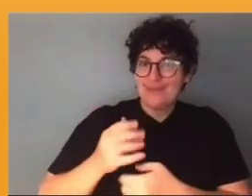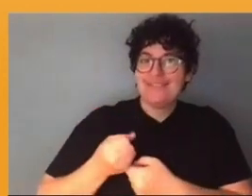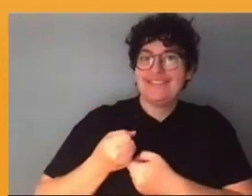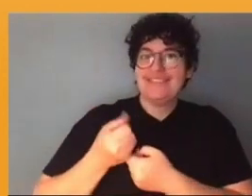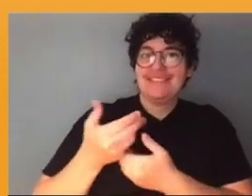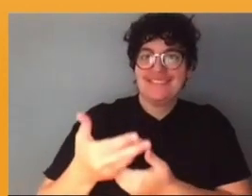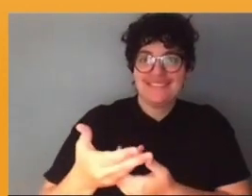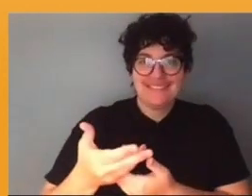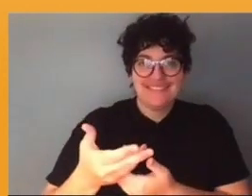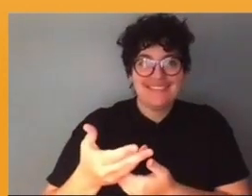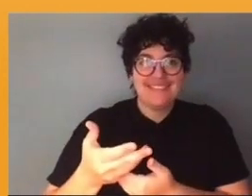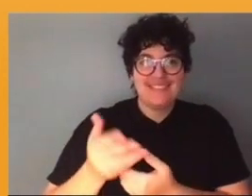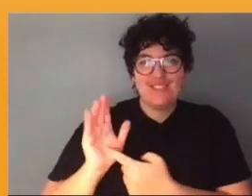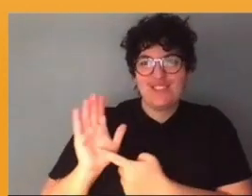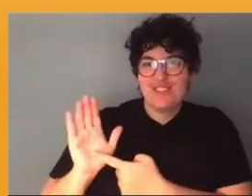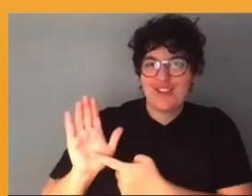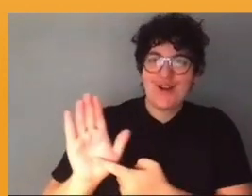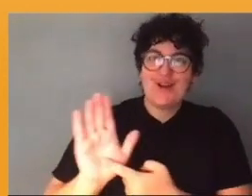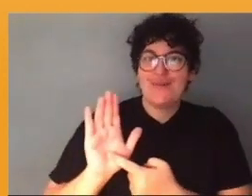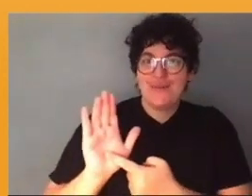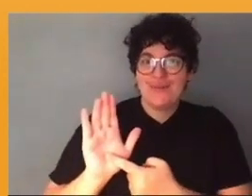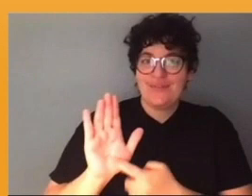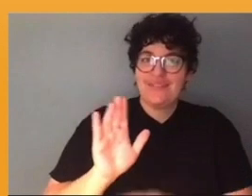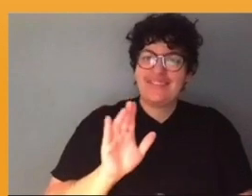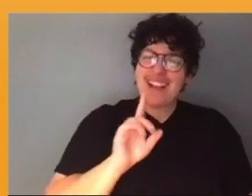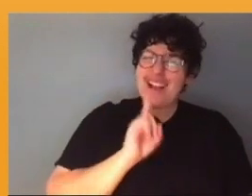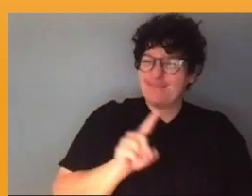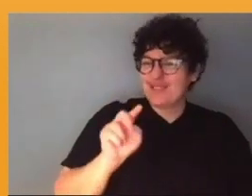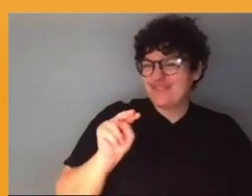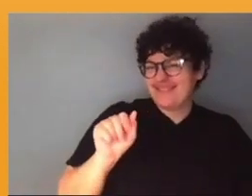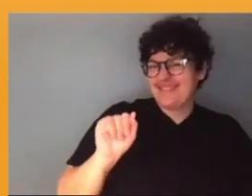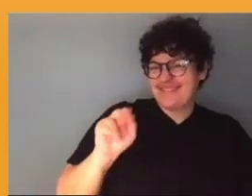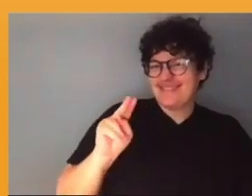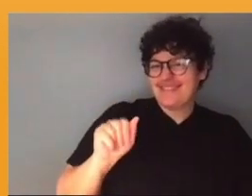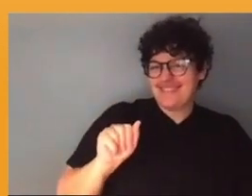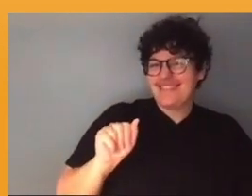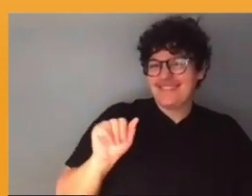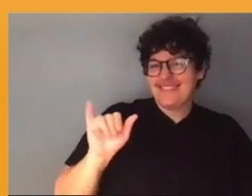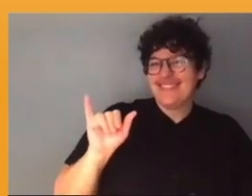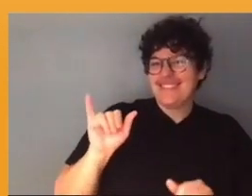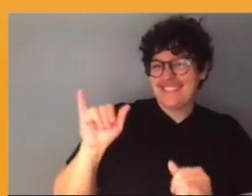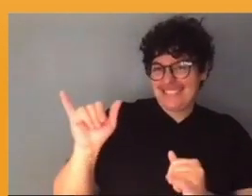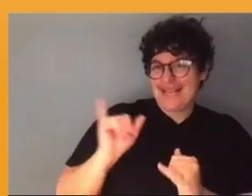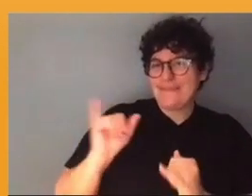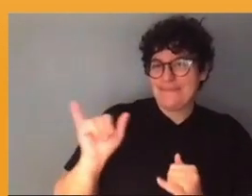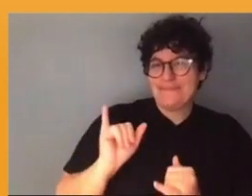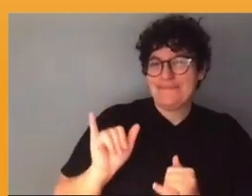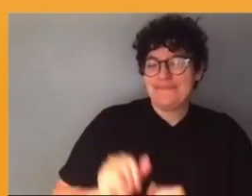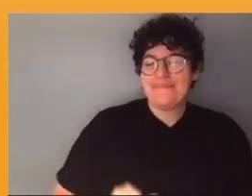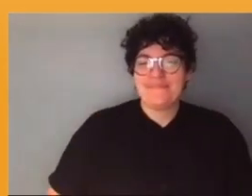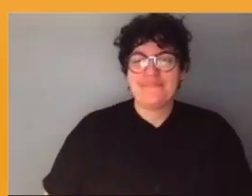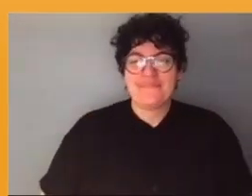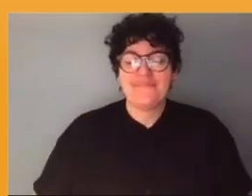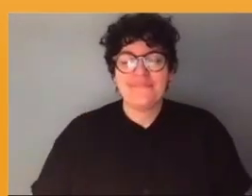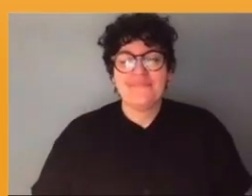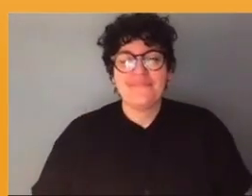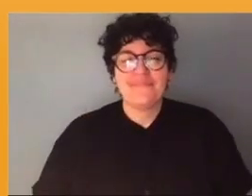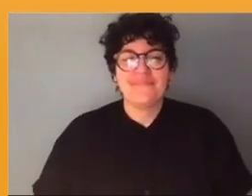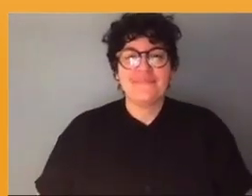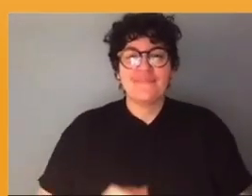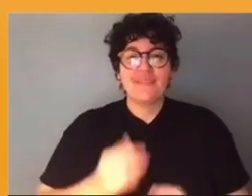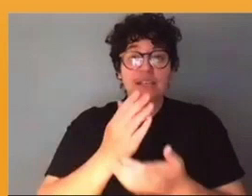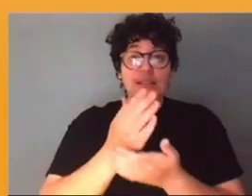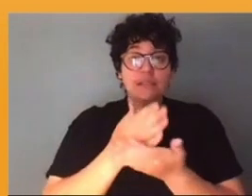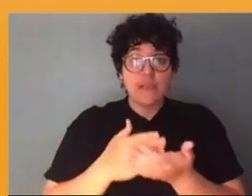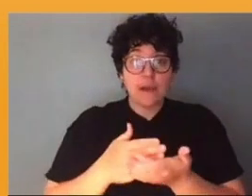I'm sure the Naina's dance is the same way. And there are some dances